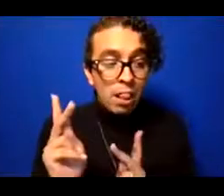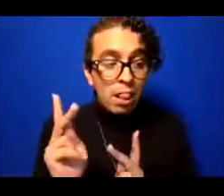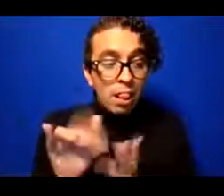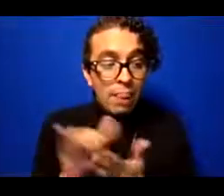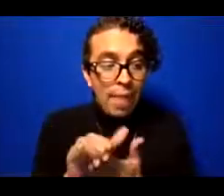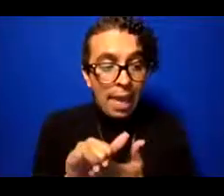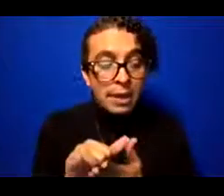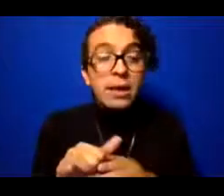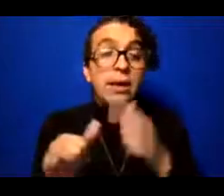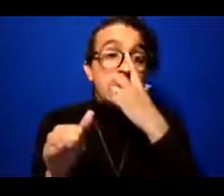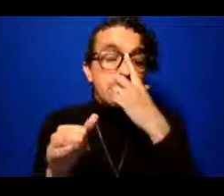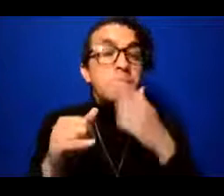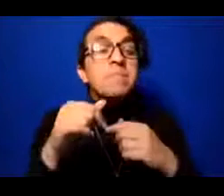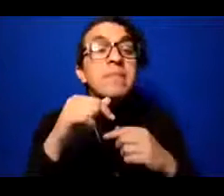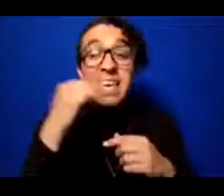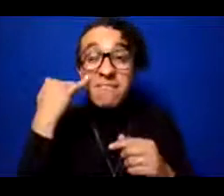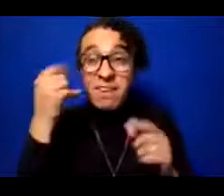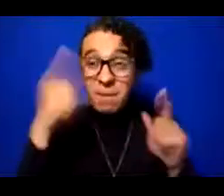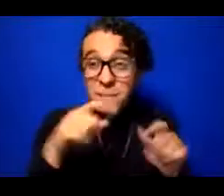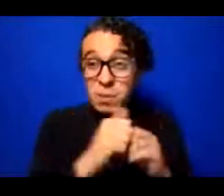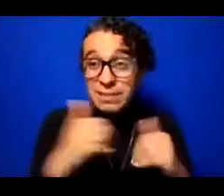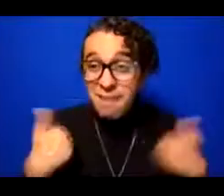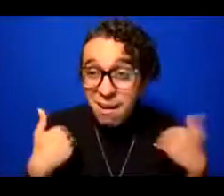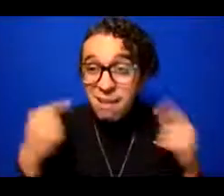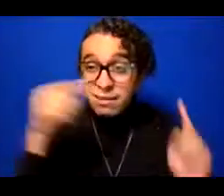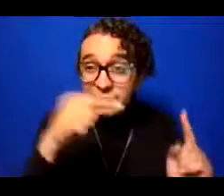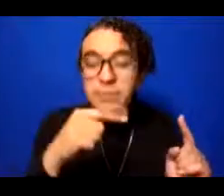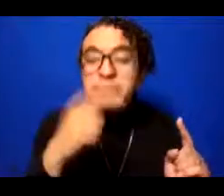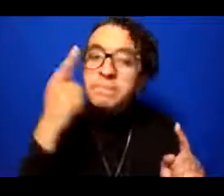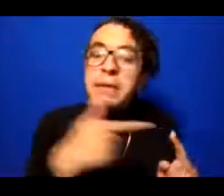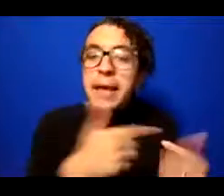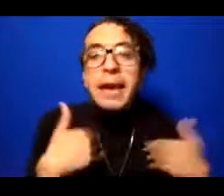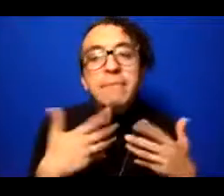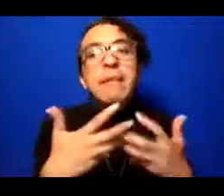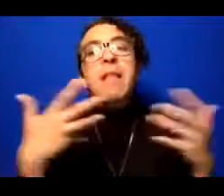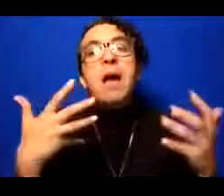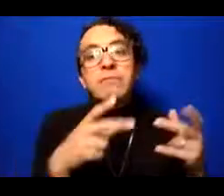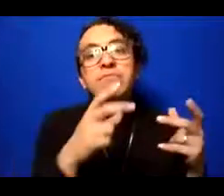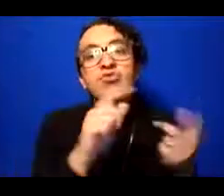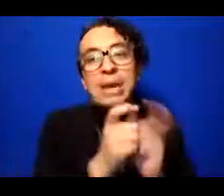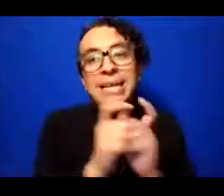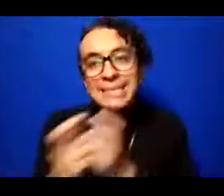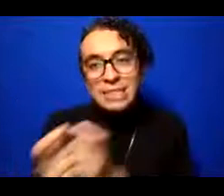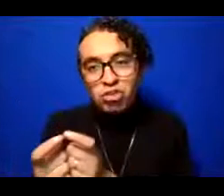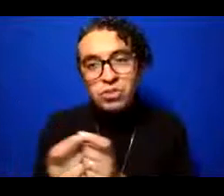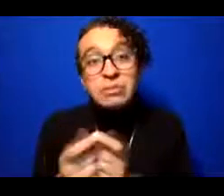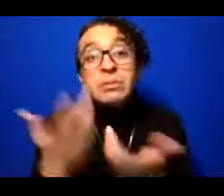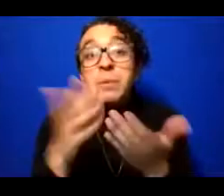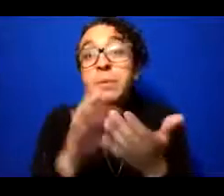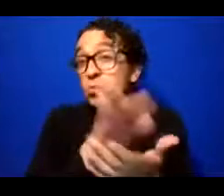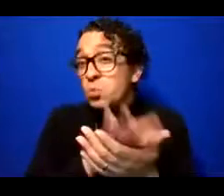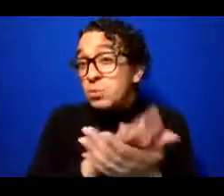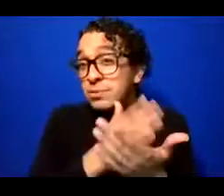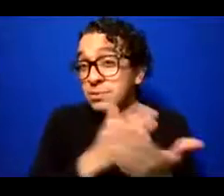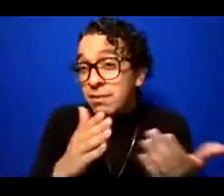teens and children in particular typically have a lot of transitions, whether it be from changing schools, moving because their